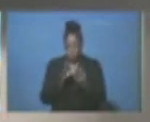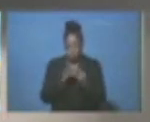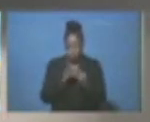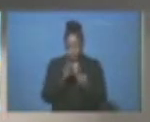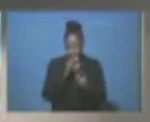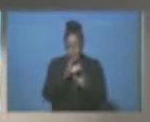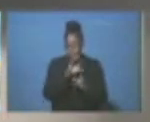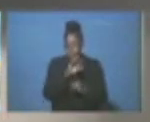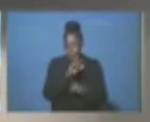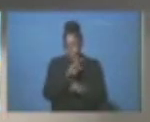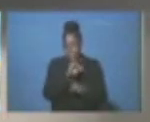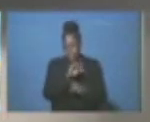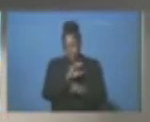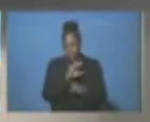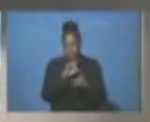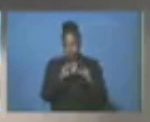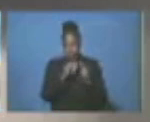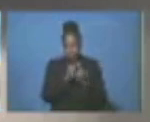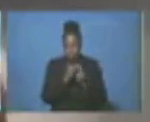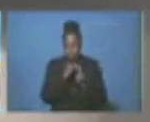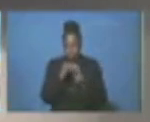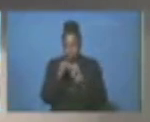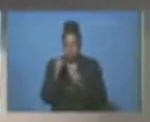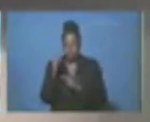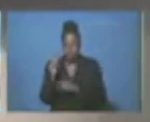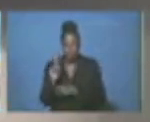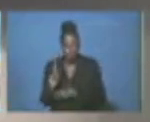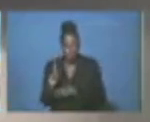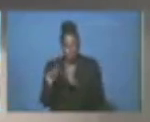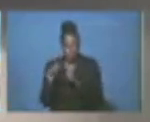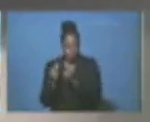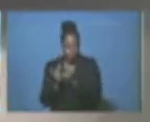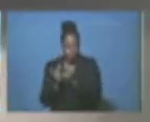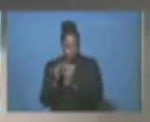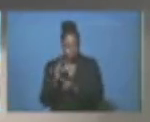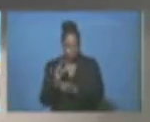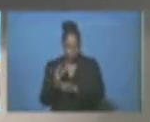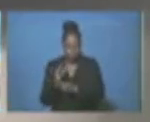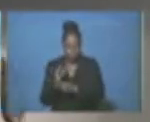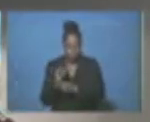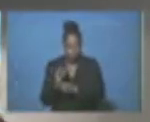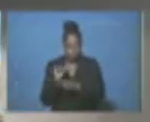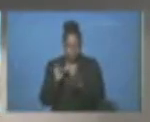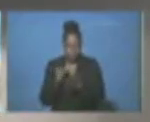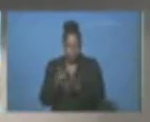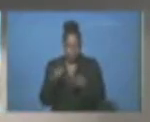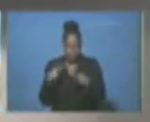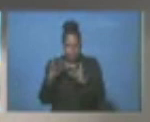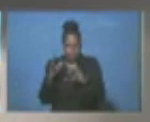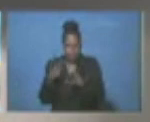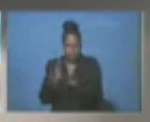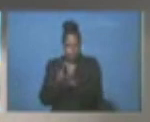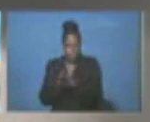civic organizations, and so it's not just lopsided as it appears by saying the Christian groups. Those may be the meetings that they've just concluded